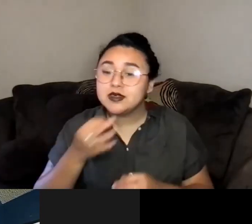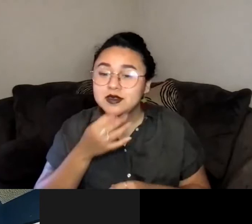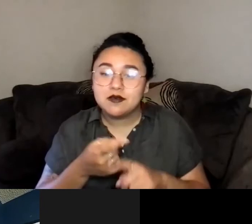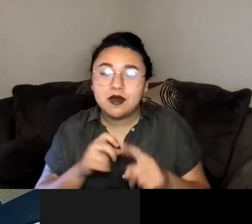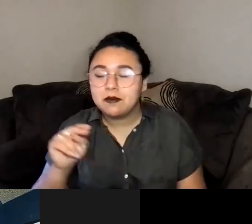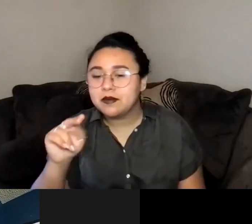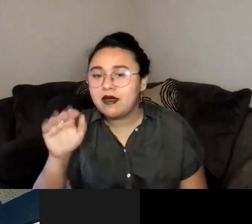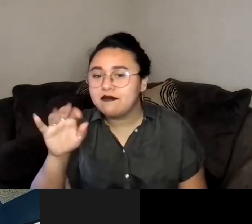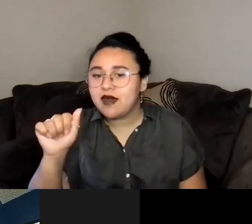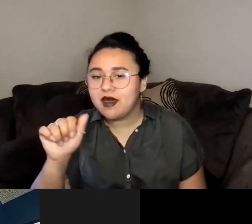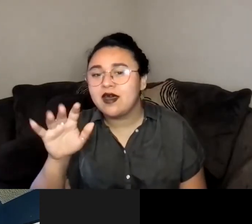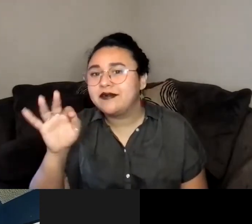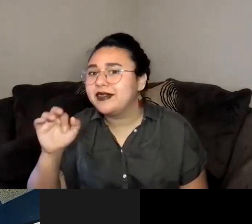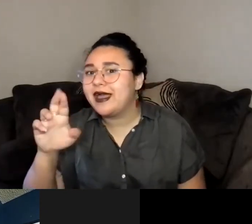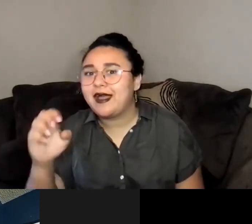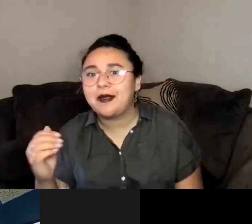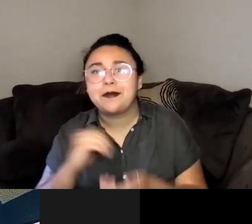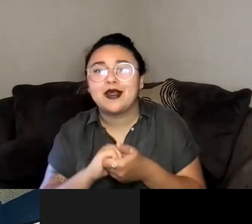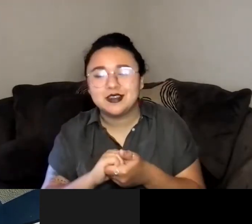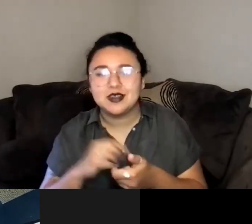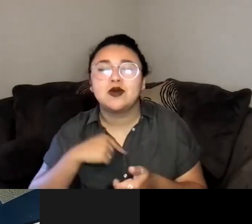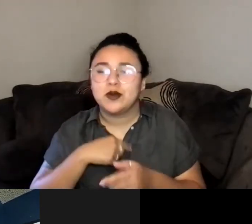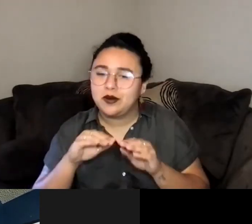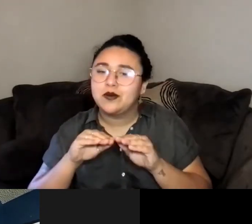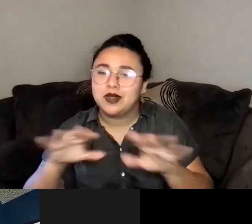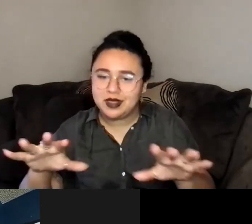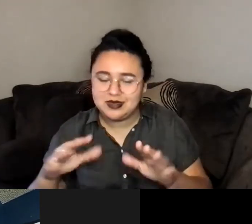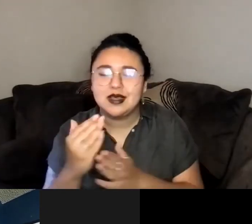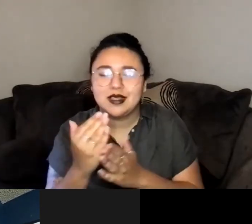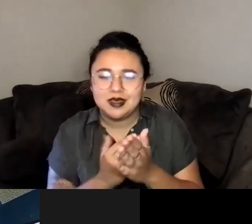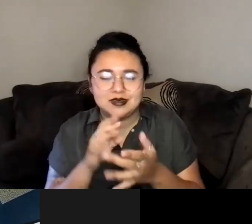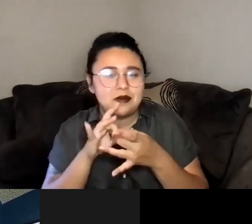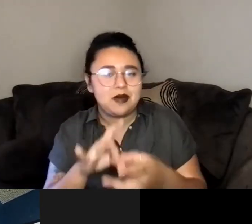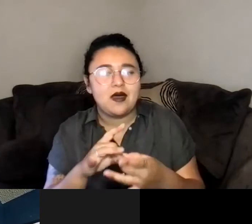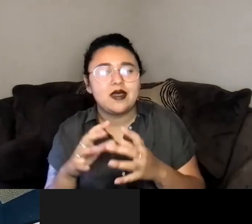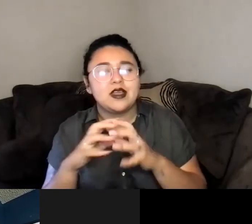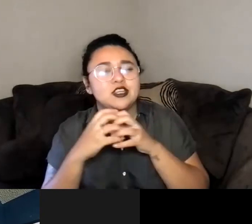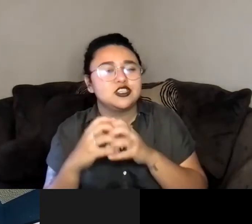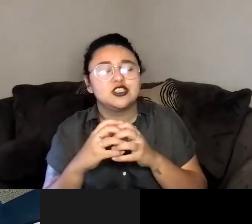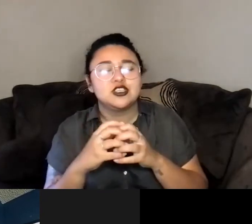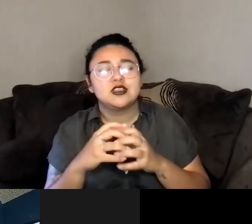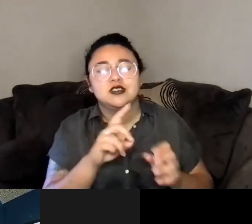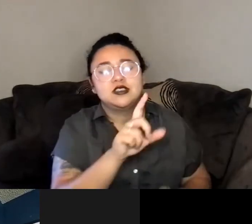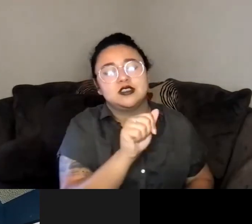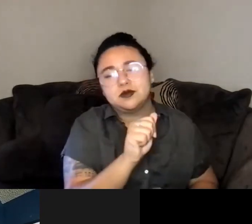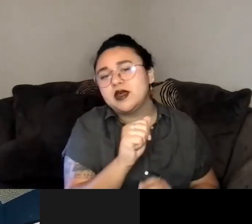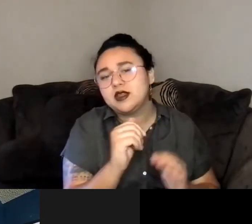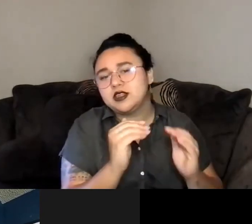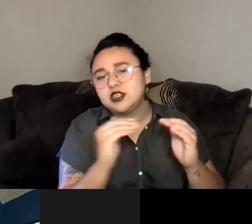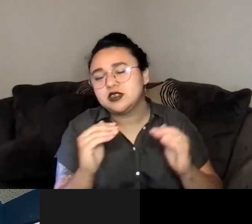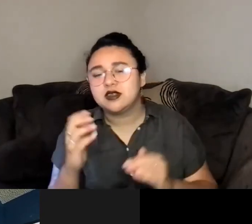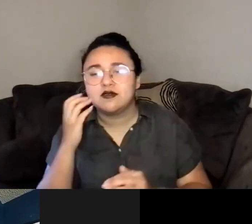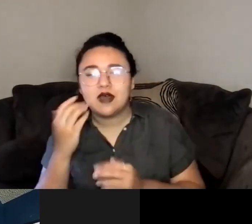FLAIR partnership, some specific resources about intersection between disability justice and fat liberation